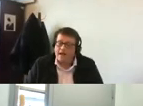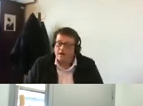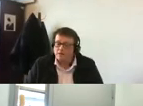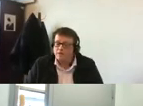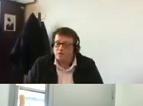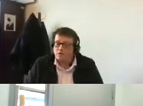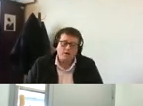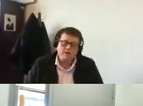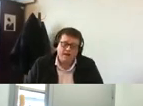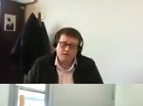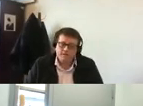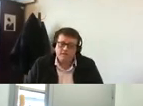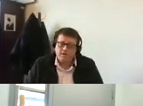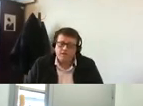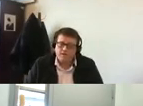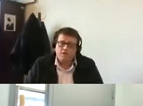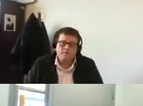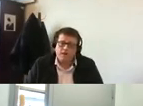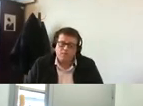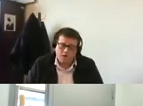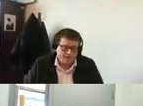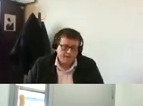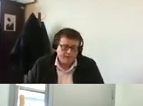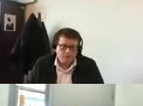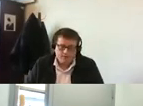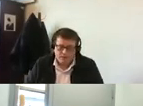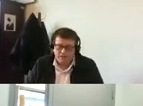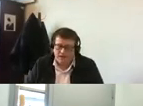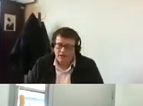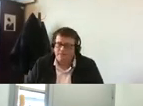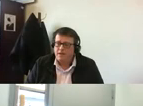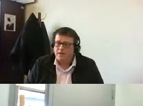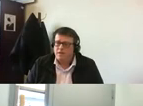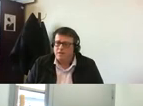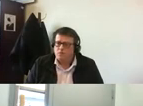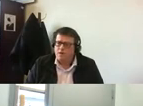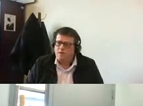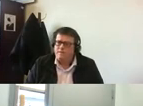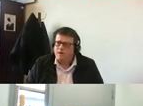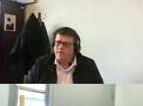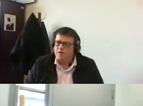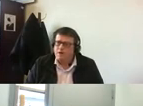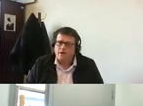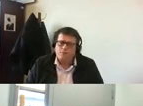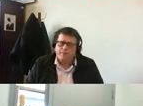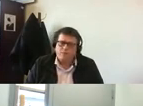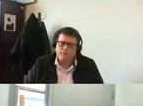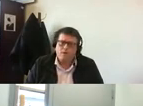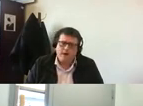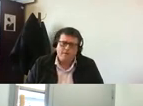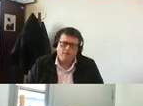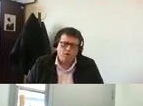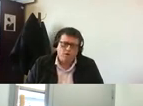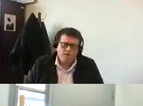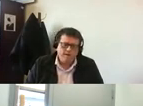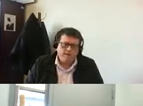an adult's or part of an adult's decision-making rights or their autonomy. So we need to be very, very careful before we go